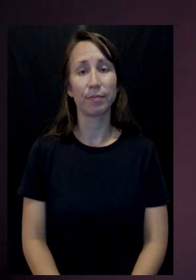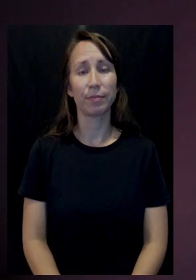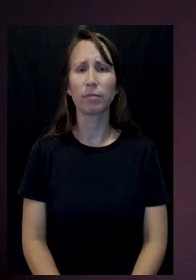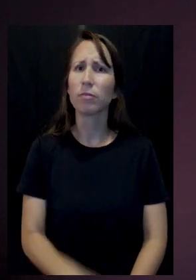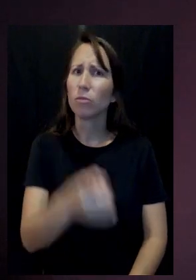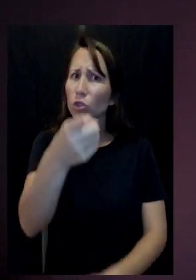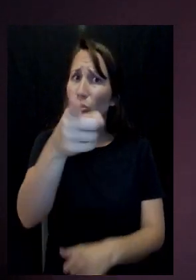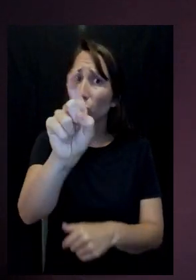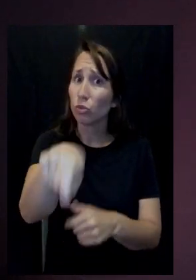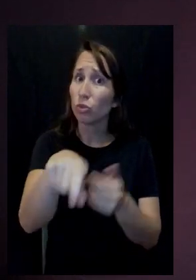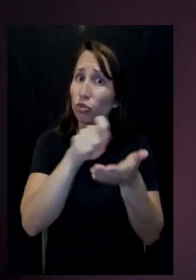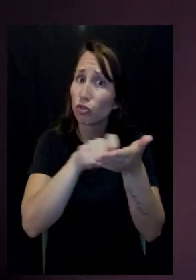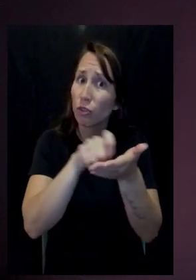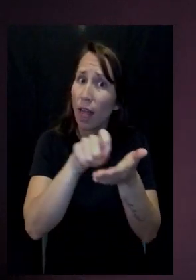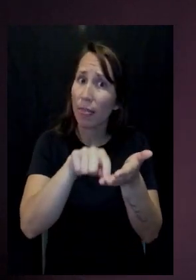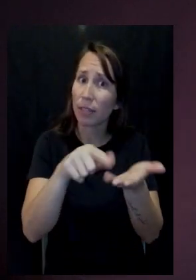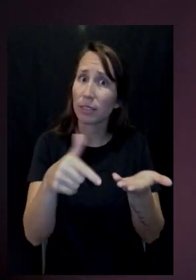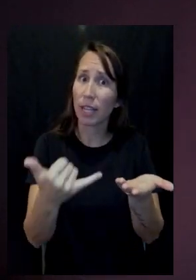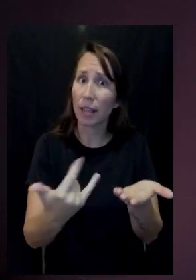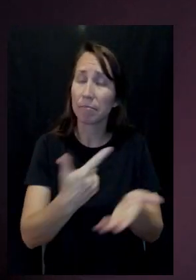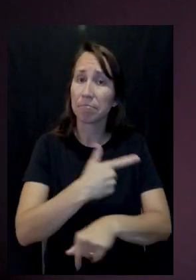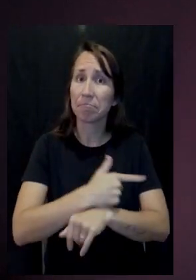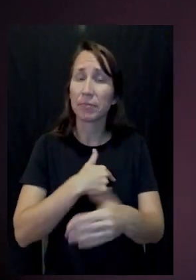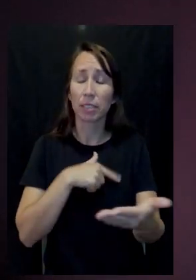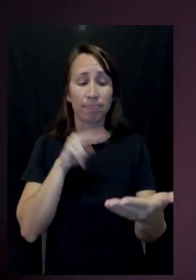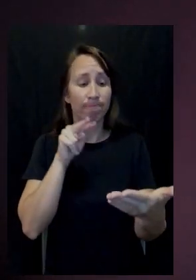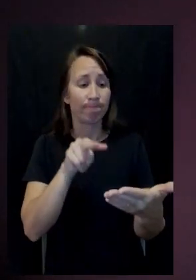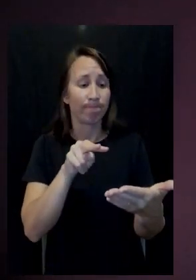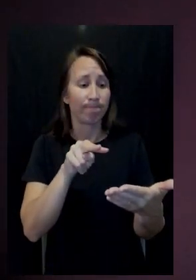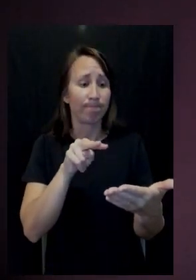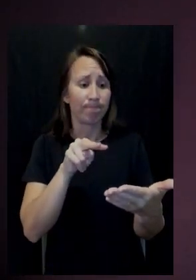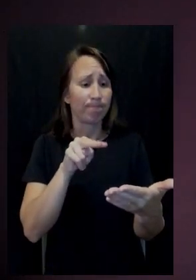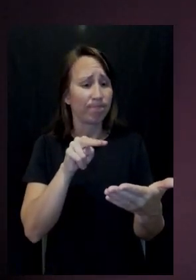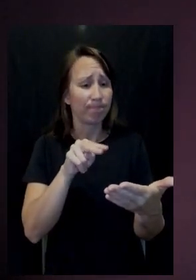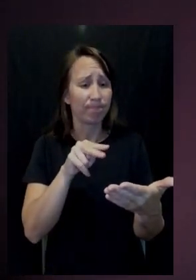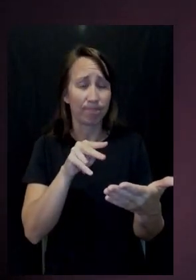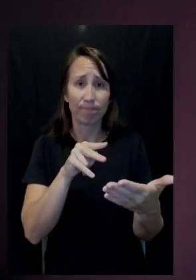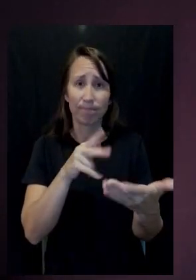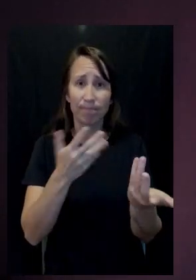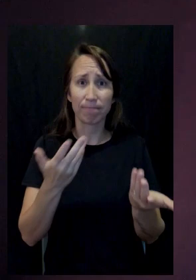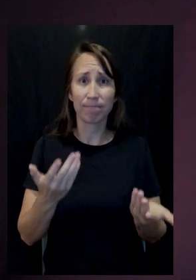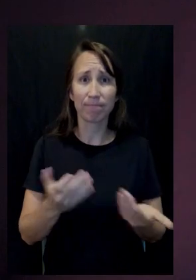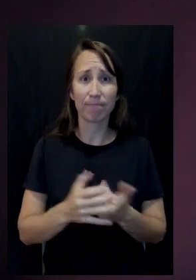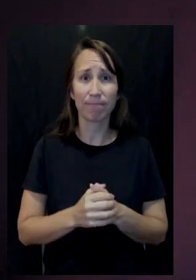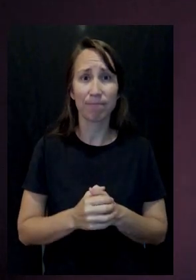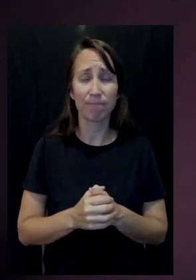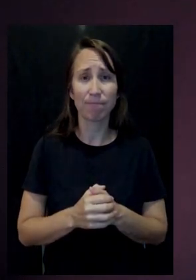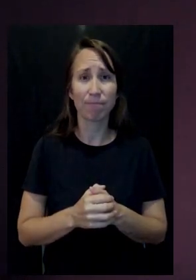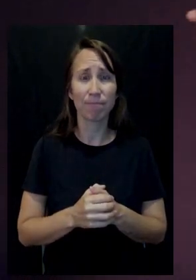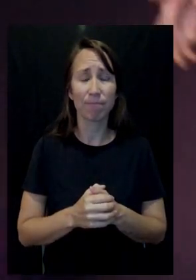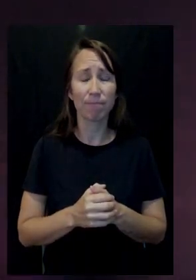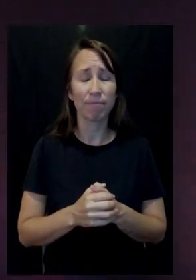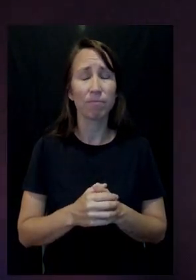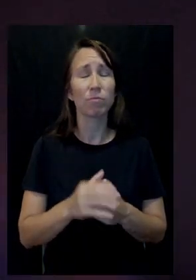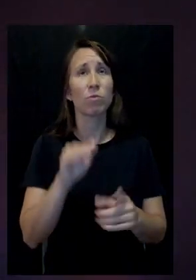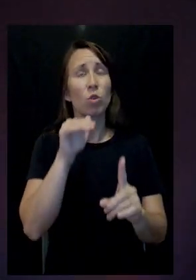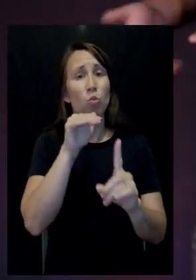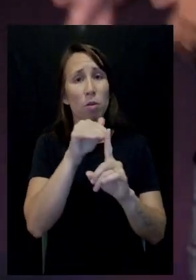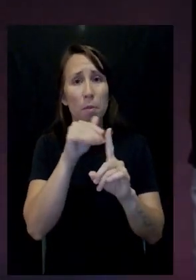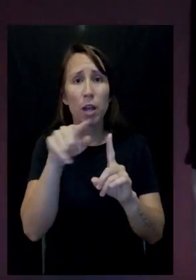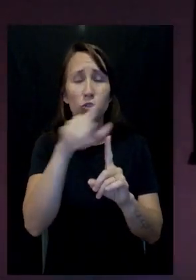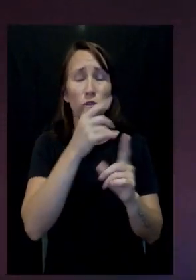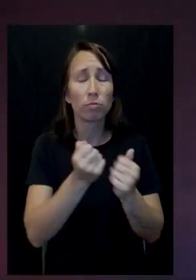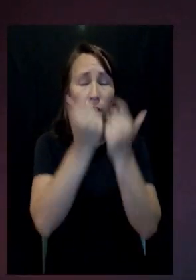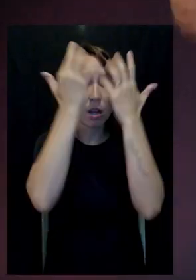You should write that down today and stare at it on your page. And let it just remind you and